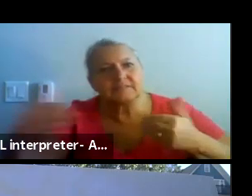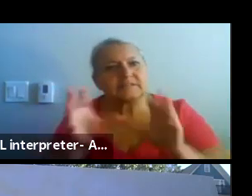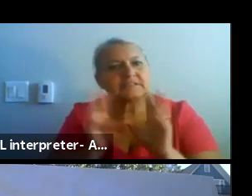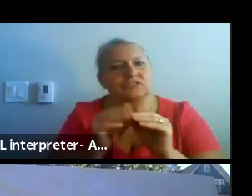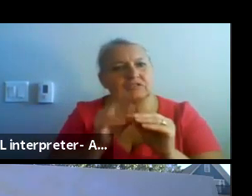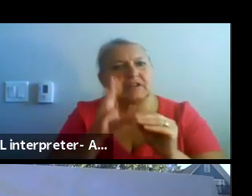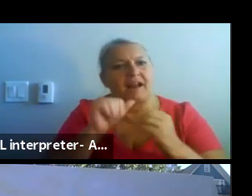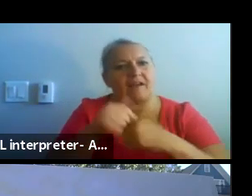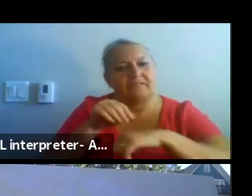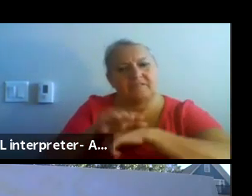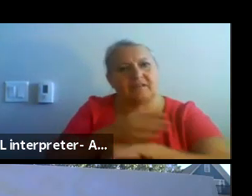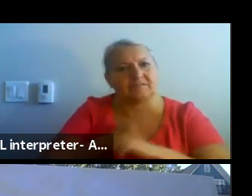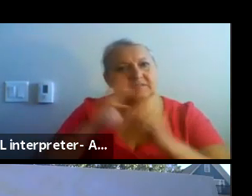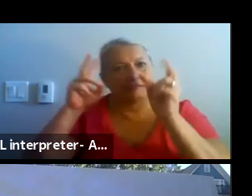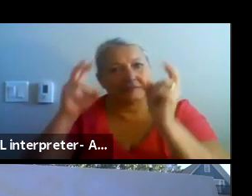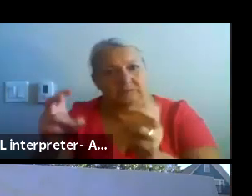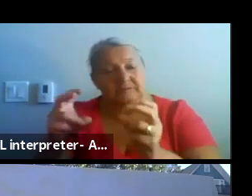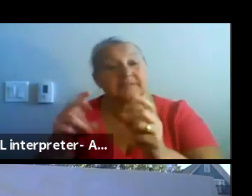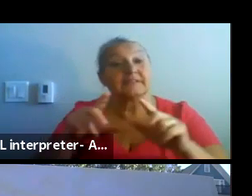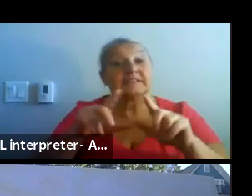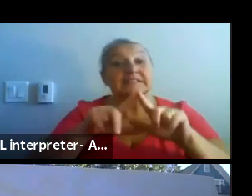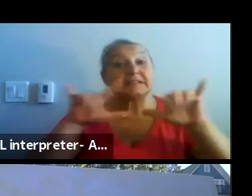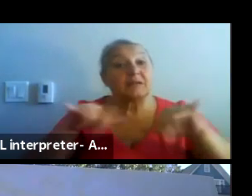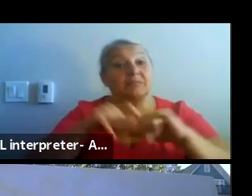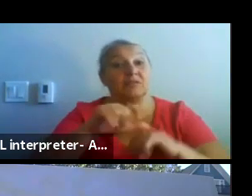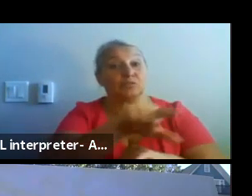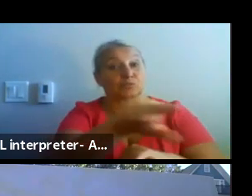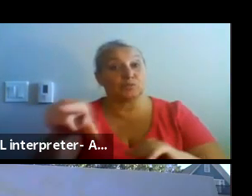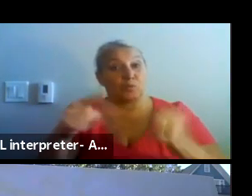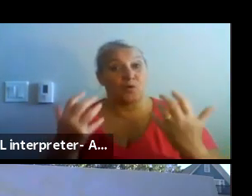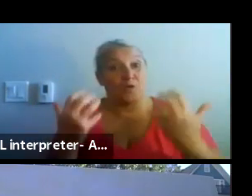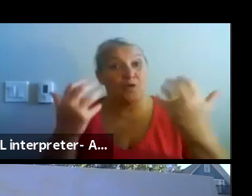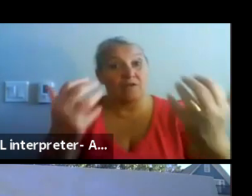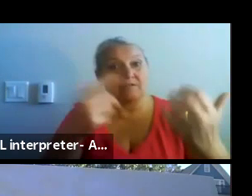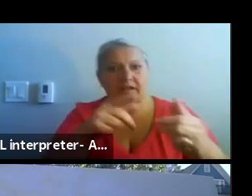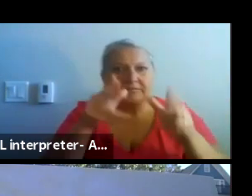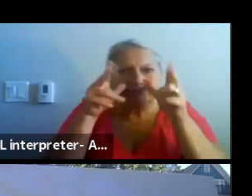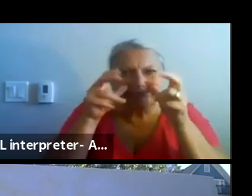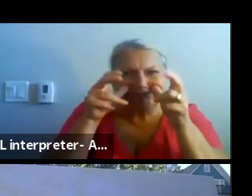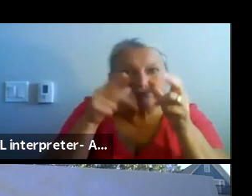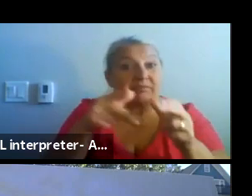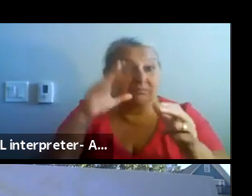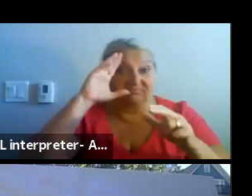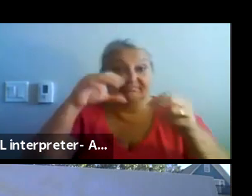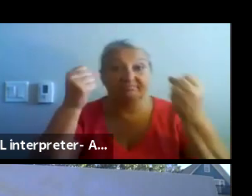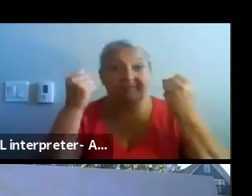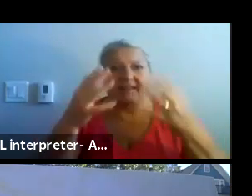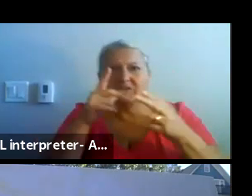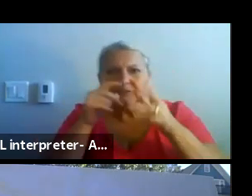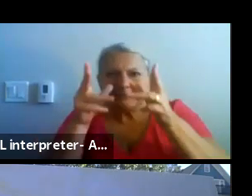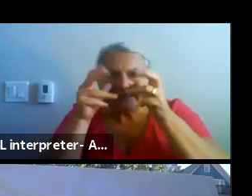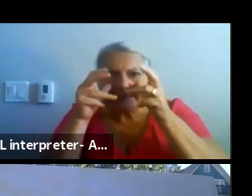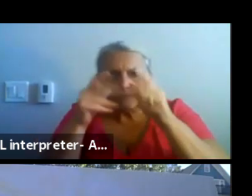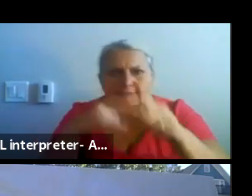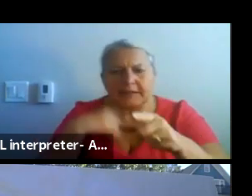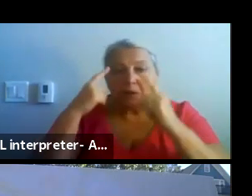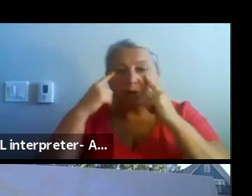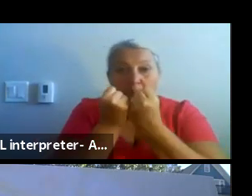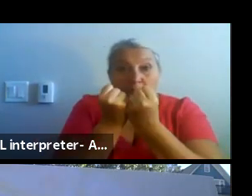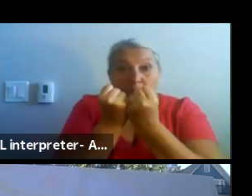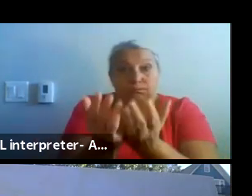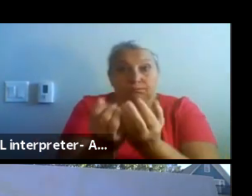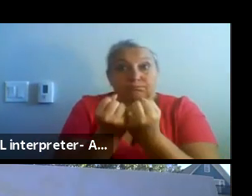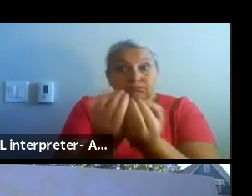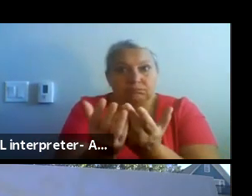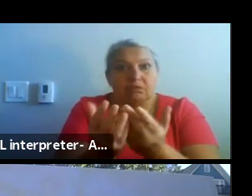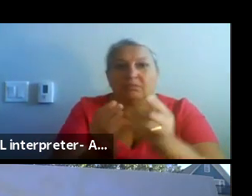also want to honor your time as an audience and recognize that the digital fatigue many of us are facing is very real.